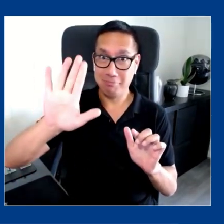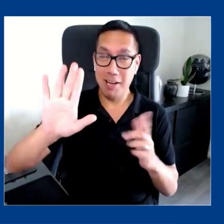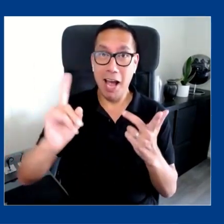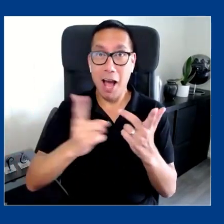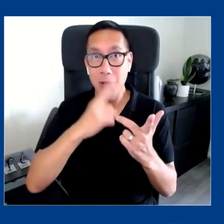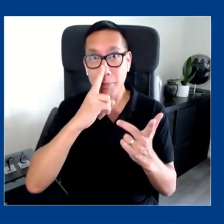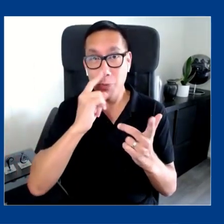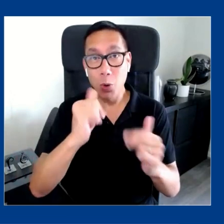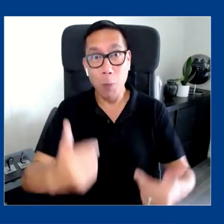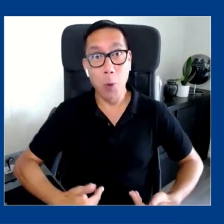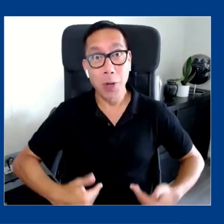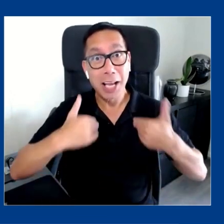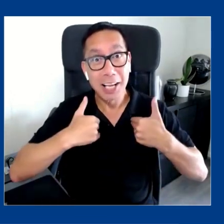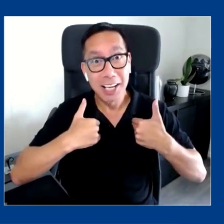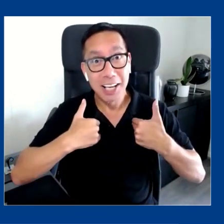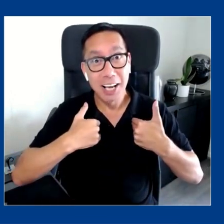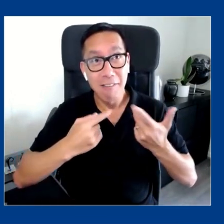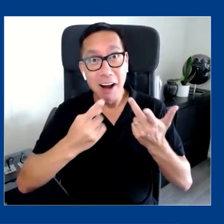good evening for others.